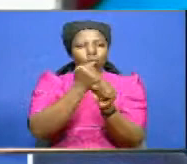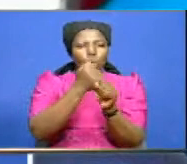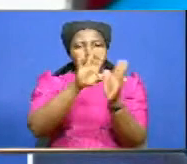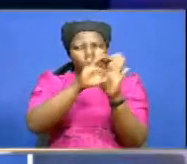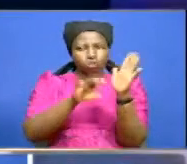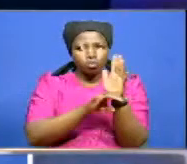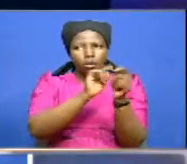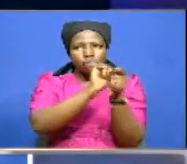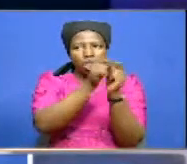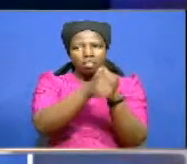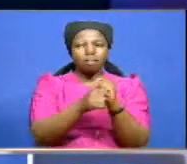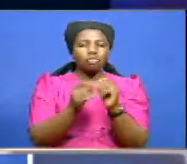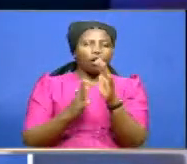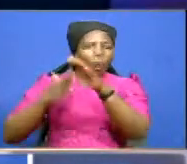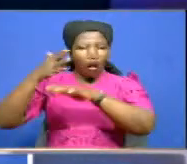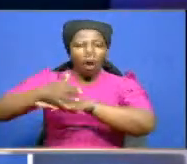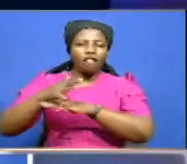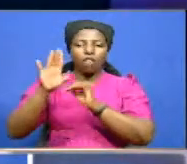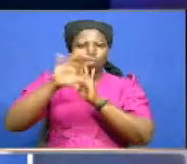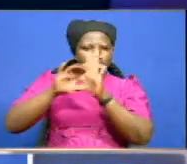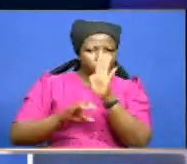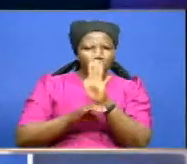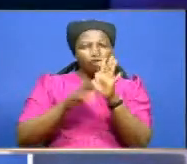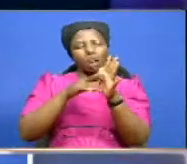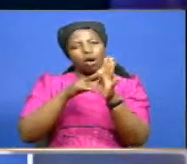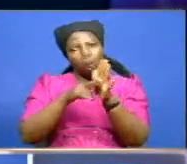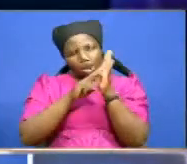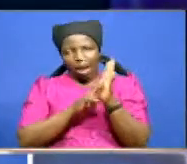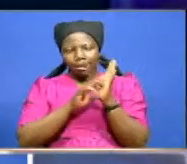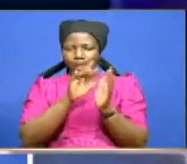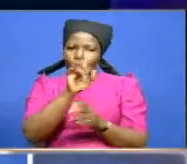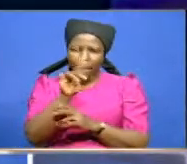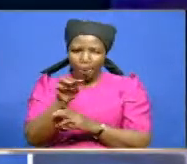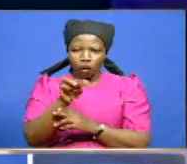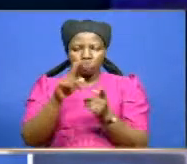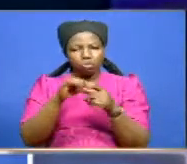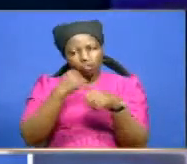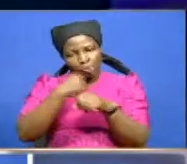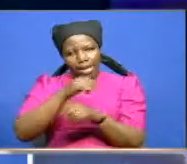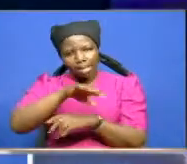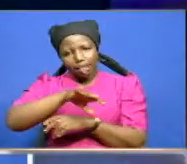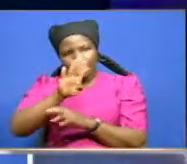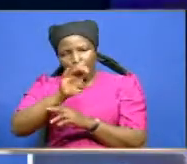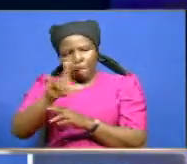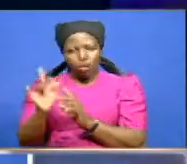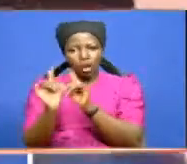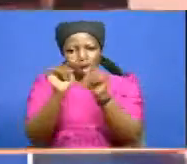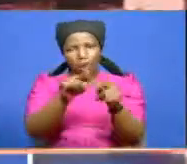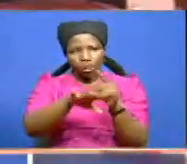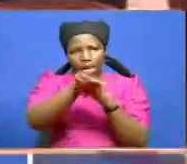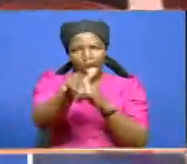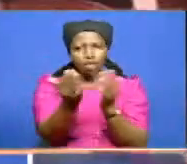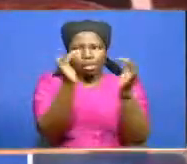surpassing the constitutional threshold of 1 million signatures to take the bill to the county assemblies for debate.